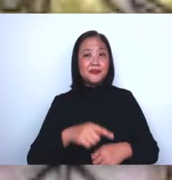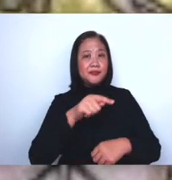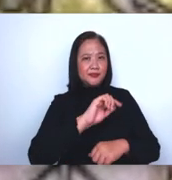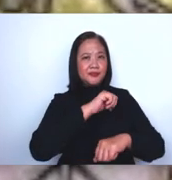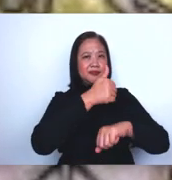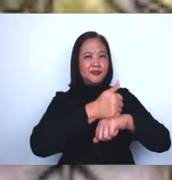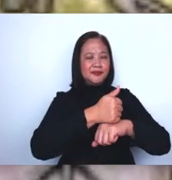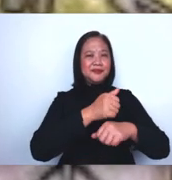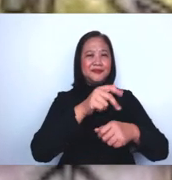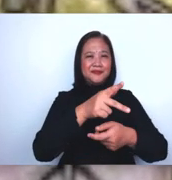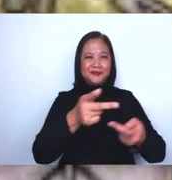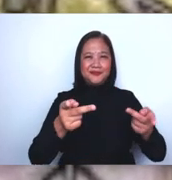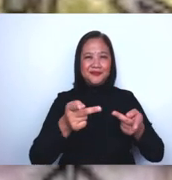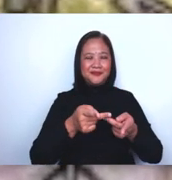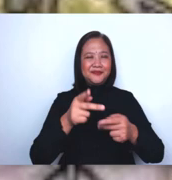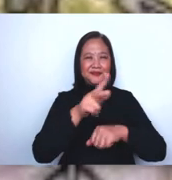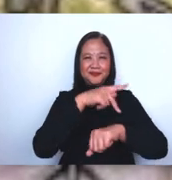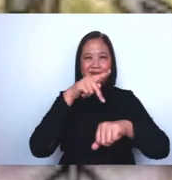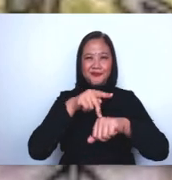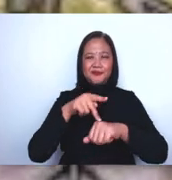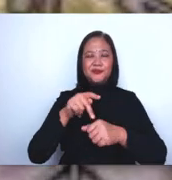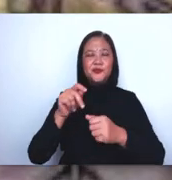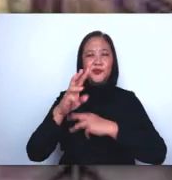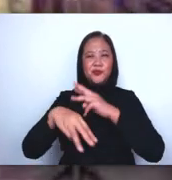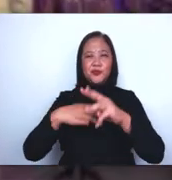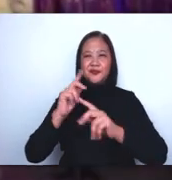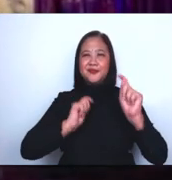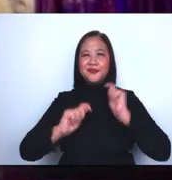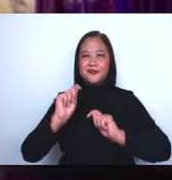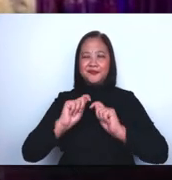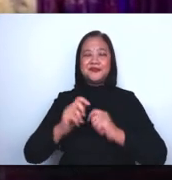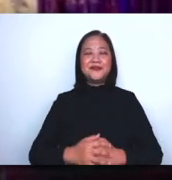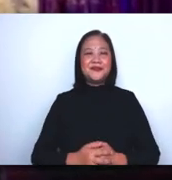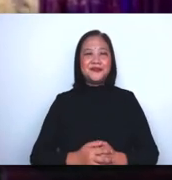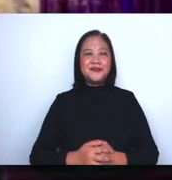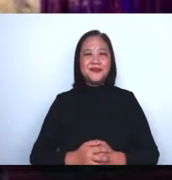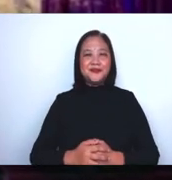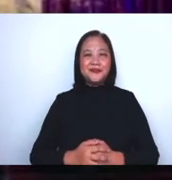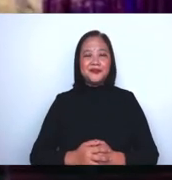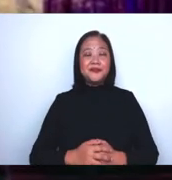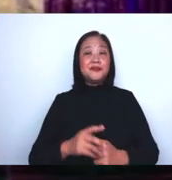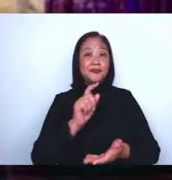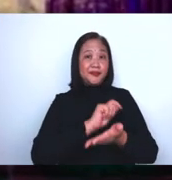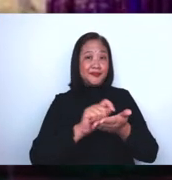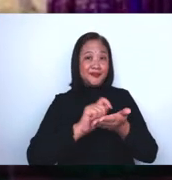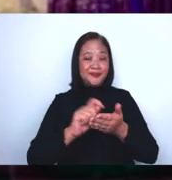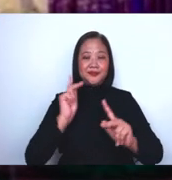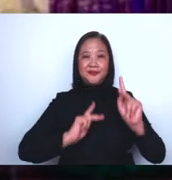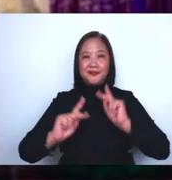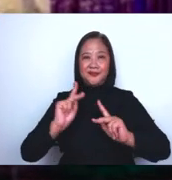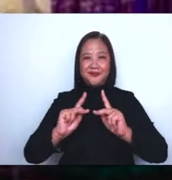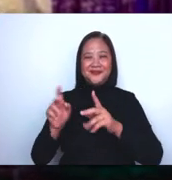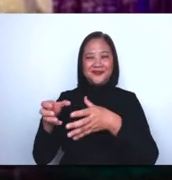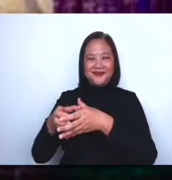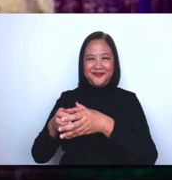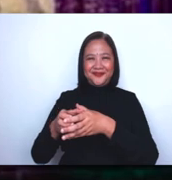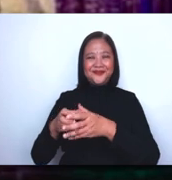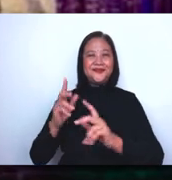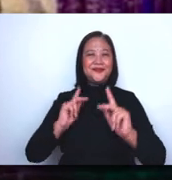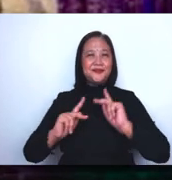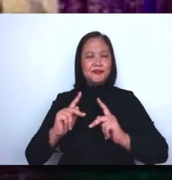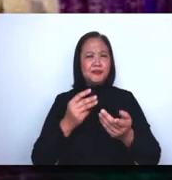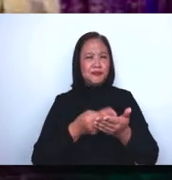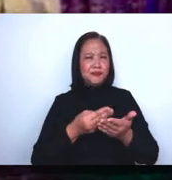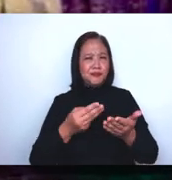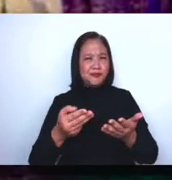Philippines on the artistic map of world theater. She has written most of the plays performed by the group based on